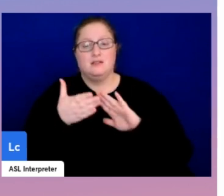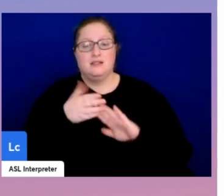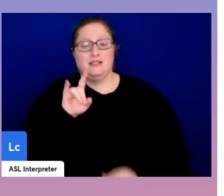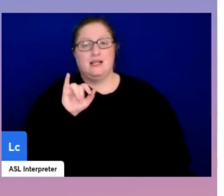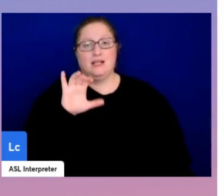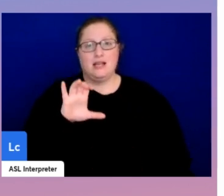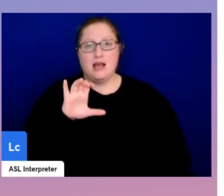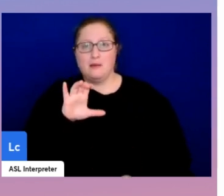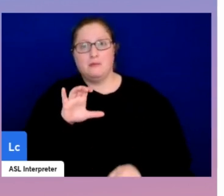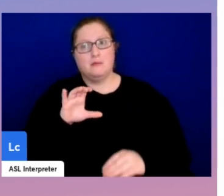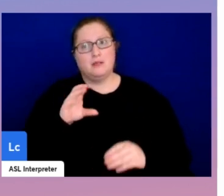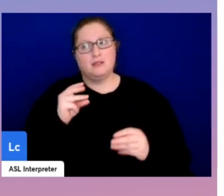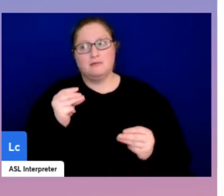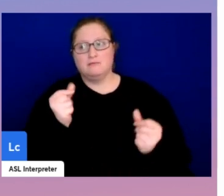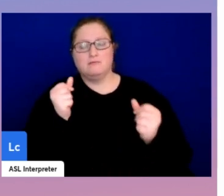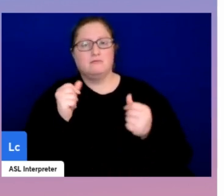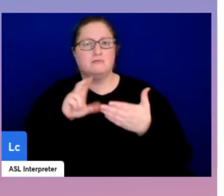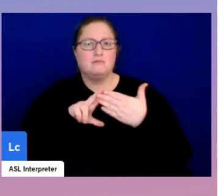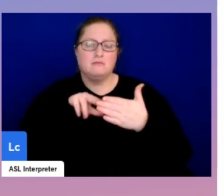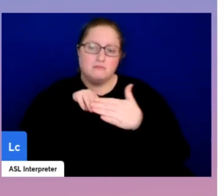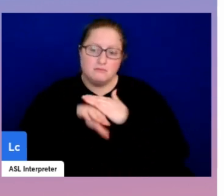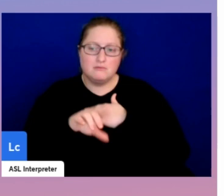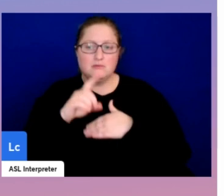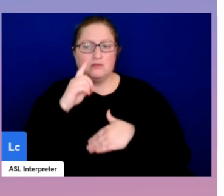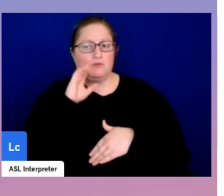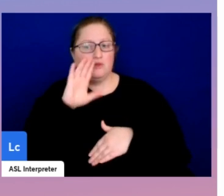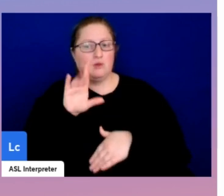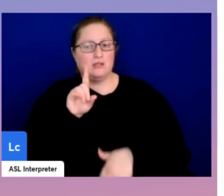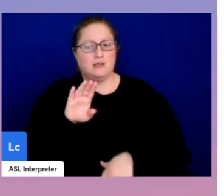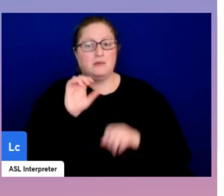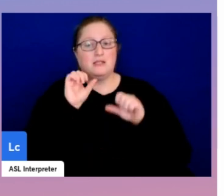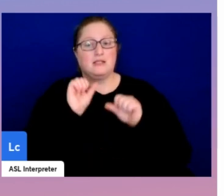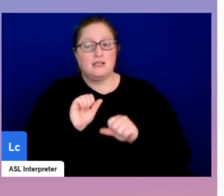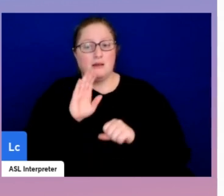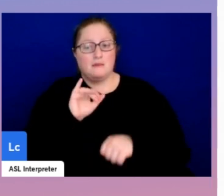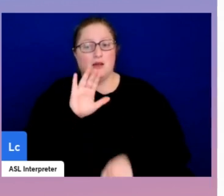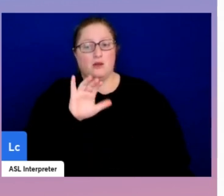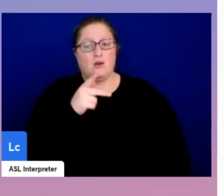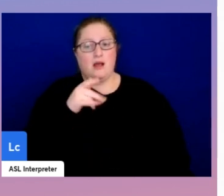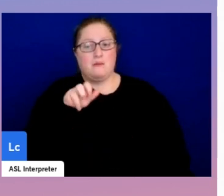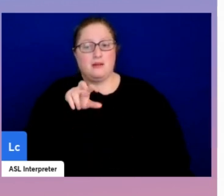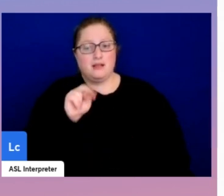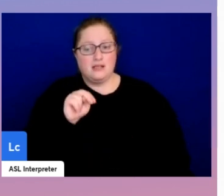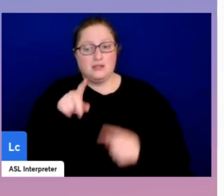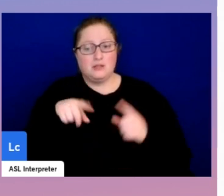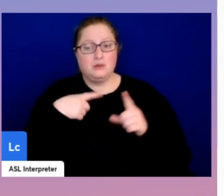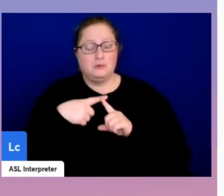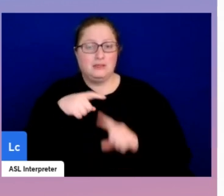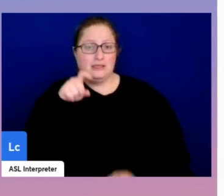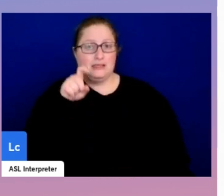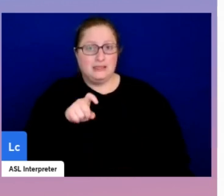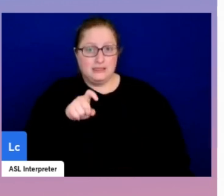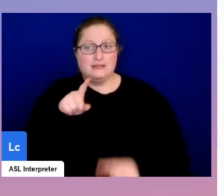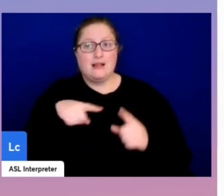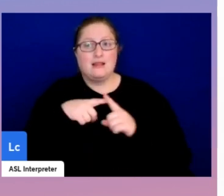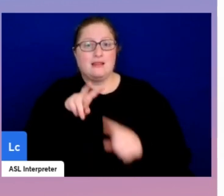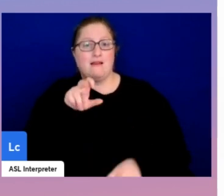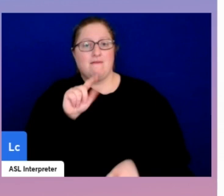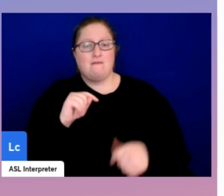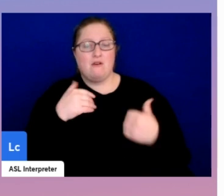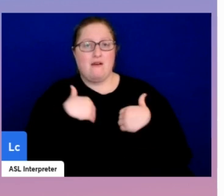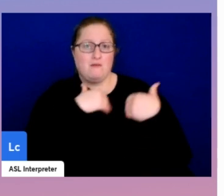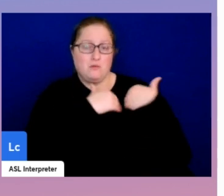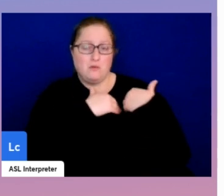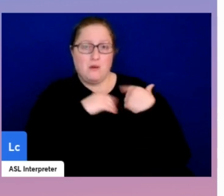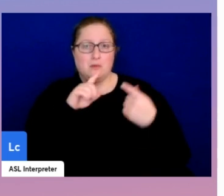credentials for your databases. These credentials can be provisioned by your application right when it needs it, and Vault then takes on the responsibility to broker